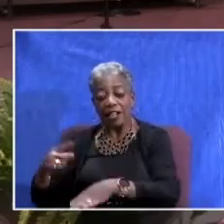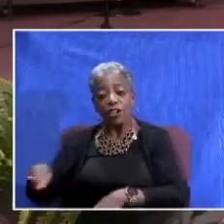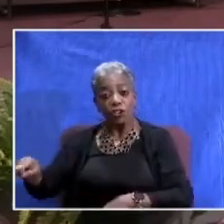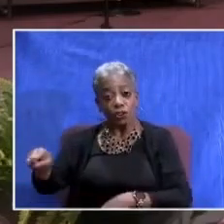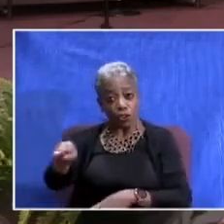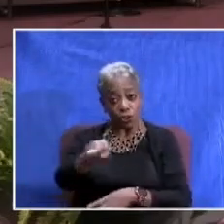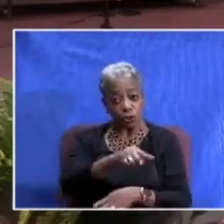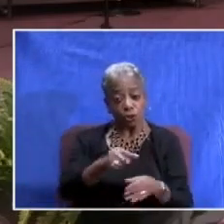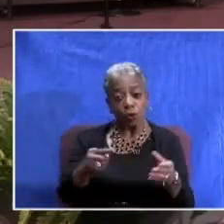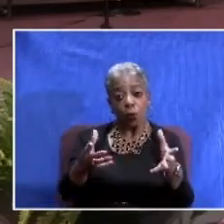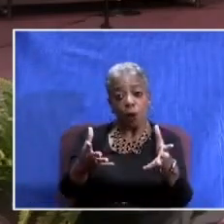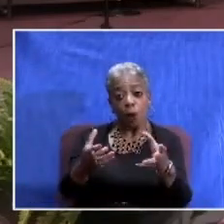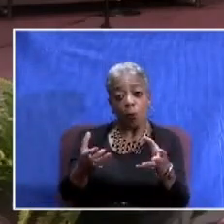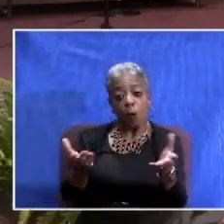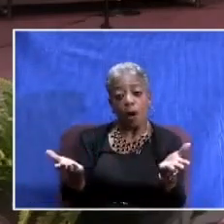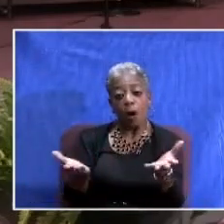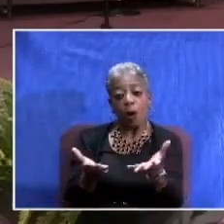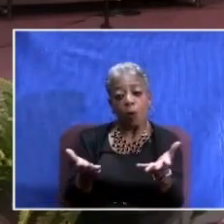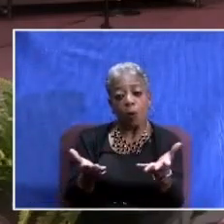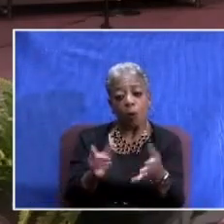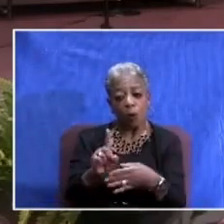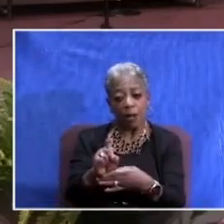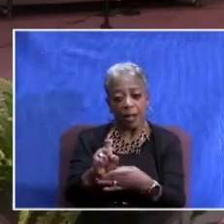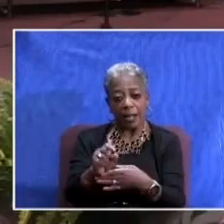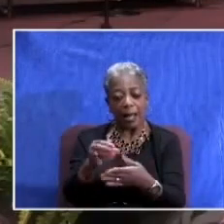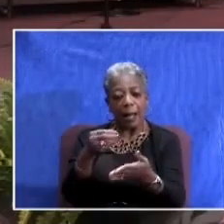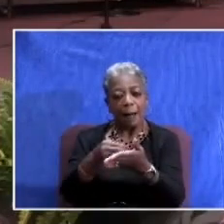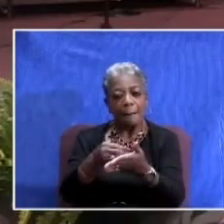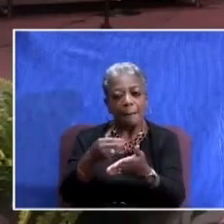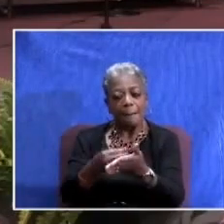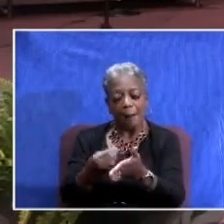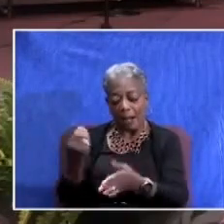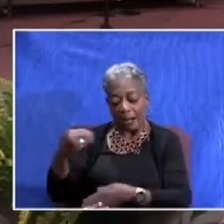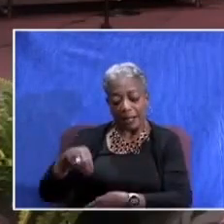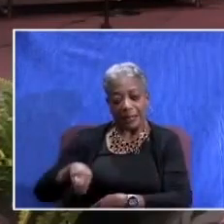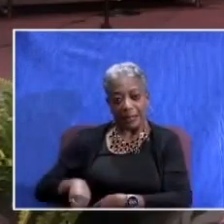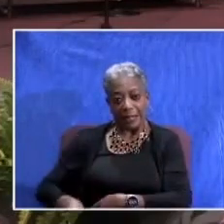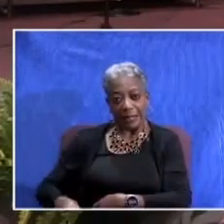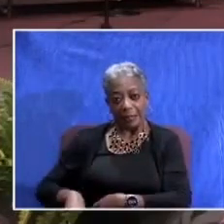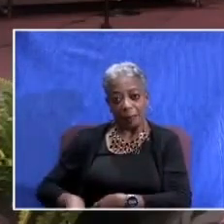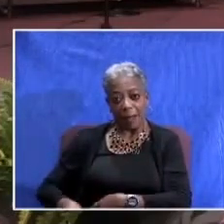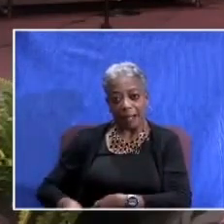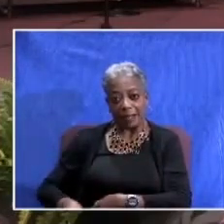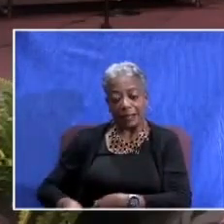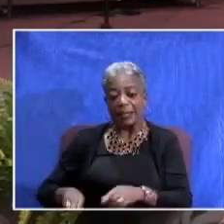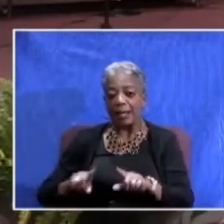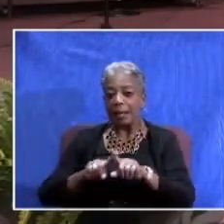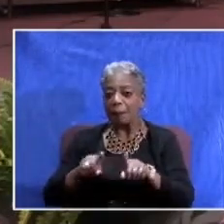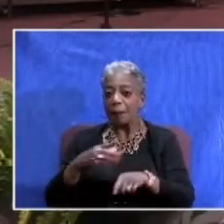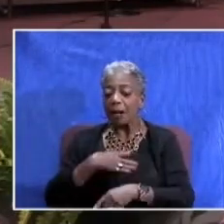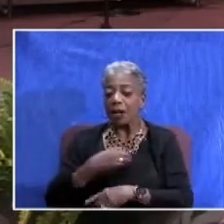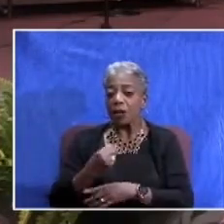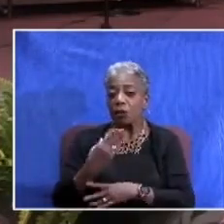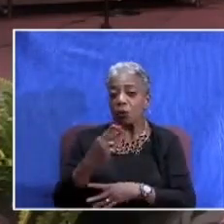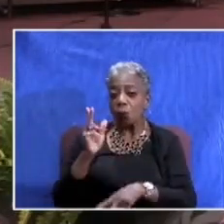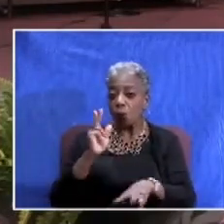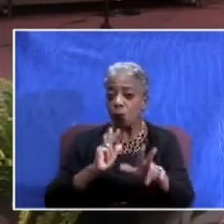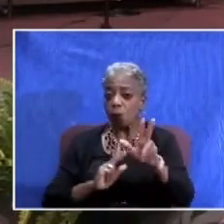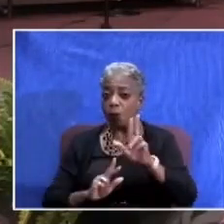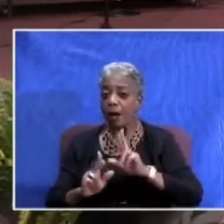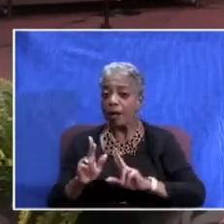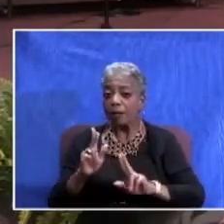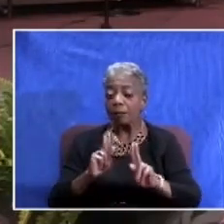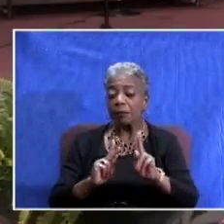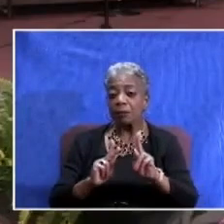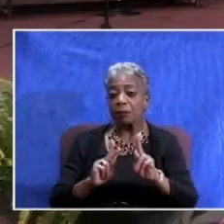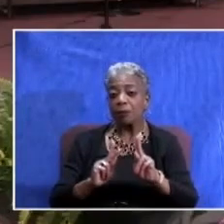pocket. And it's old Jew. But they'll give you the okie doke. They'll do the three-card molly on